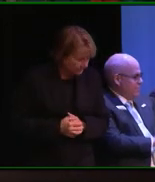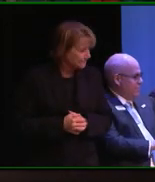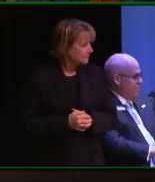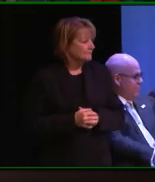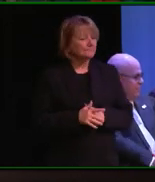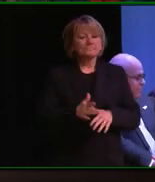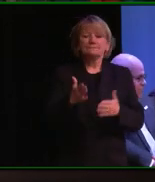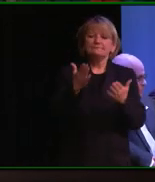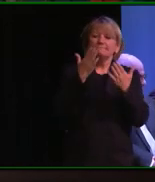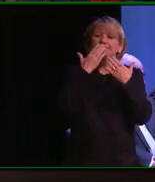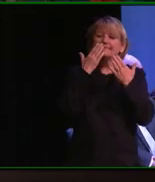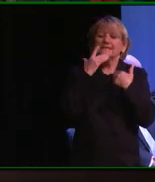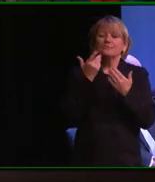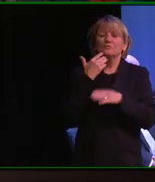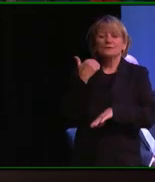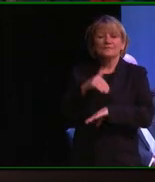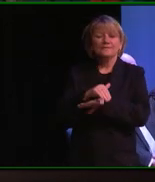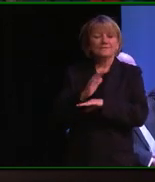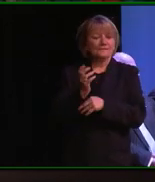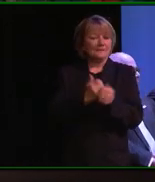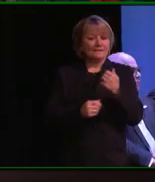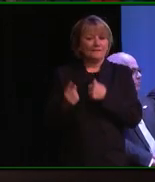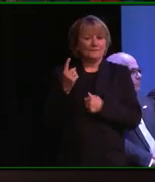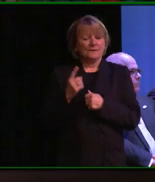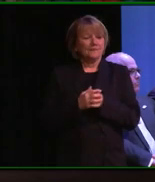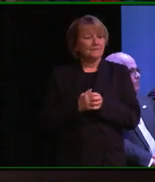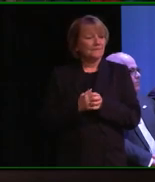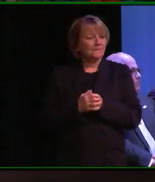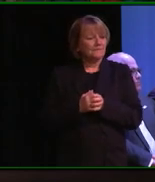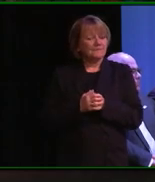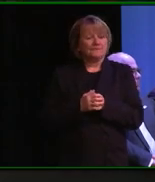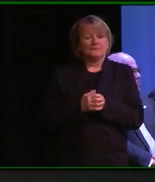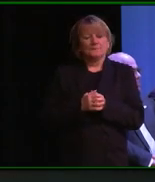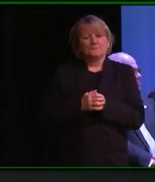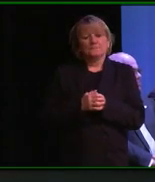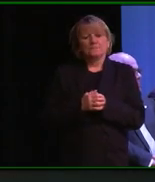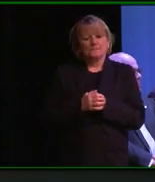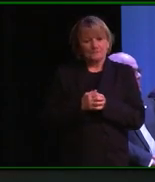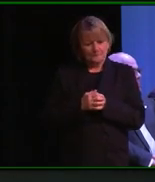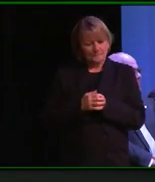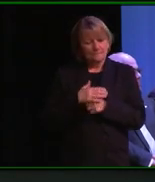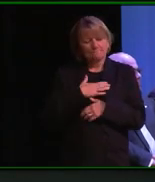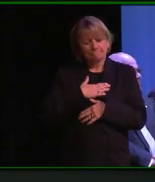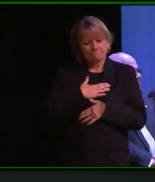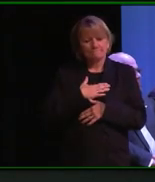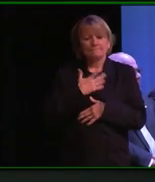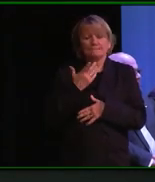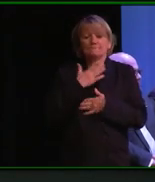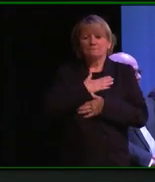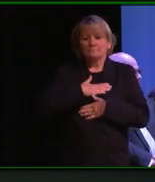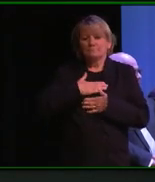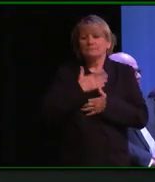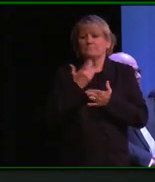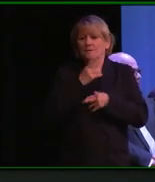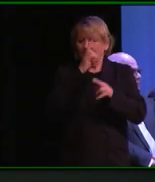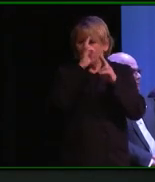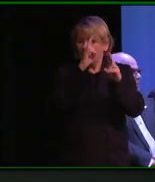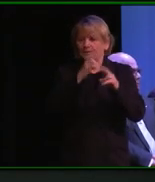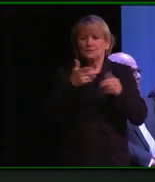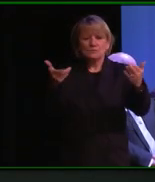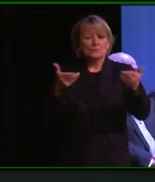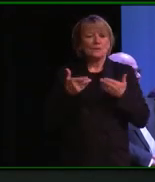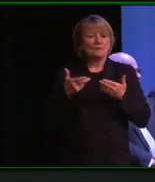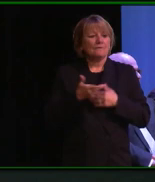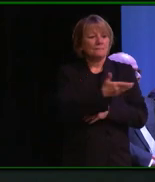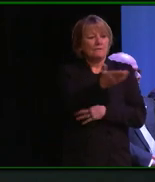Thank you, Kate, and good evening, everyone. It is truly my privilege and honor to welcome all of